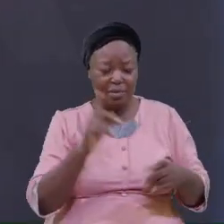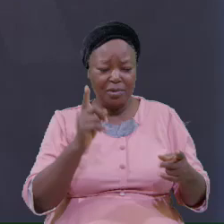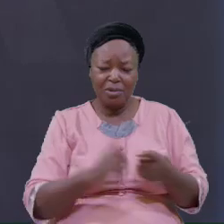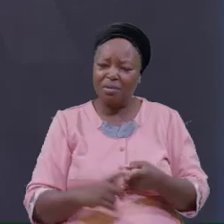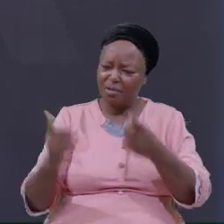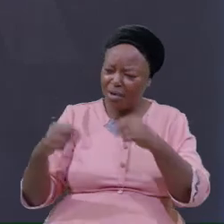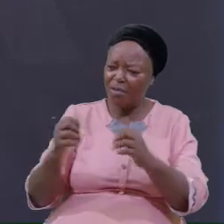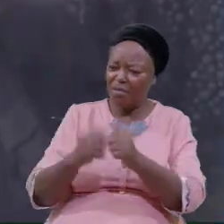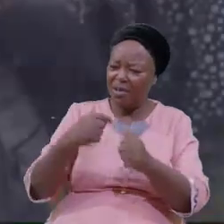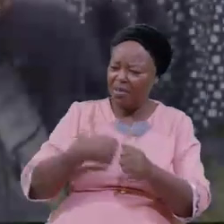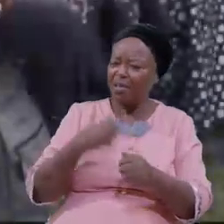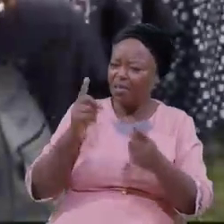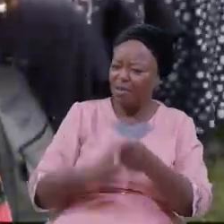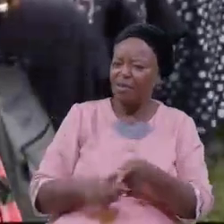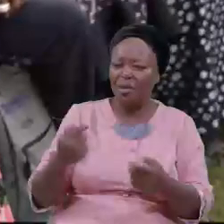tomorrow?